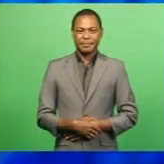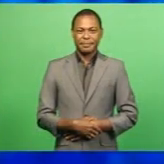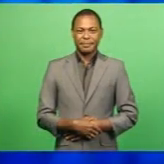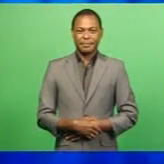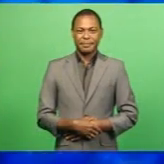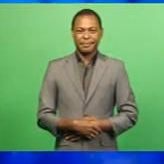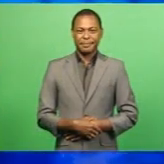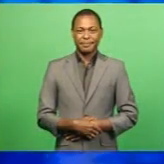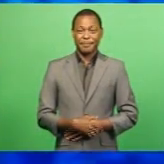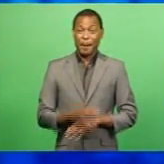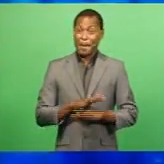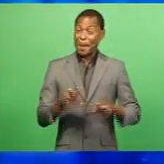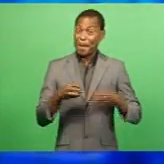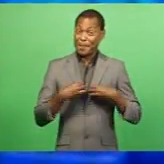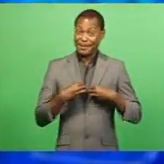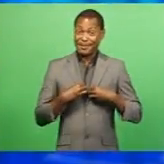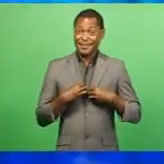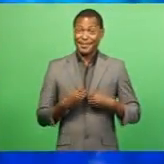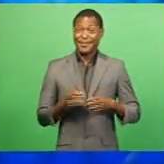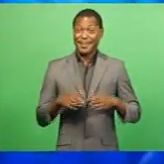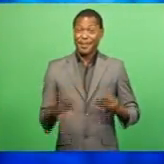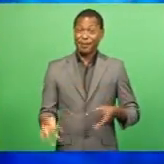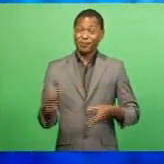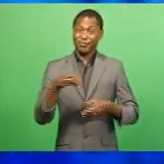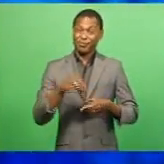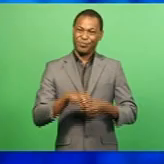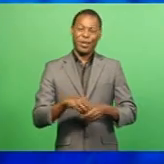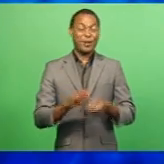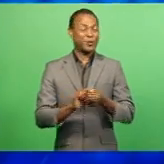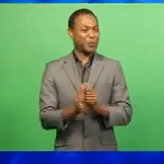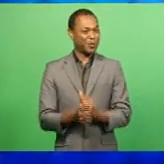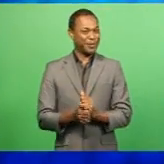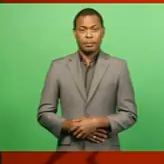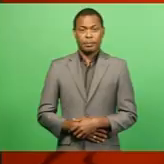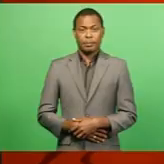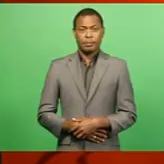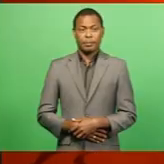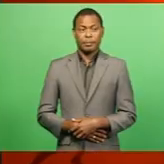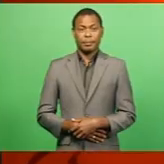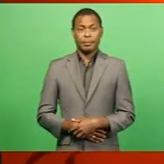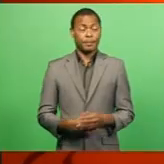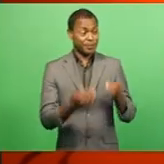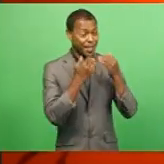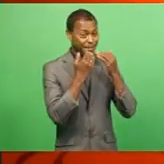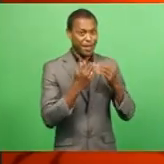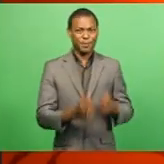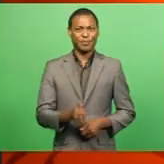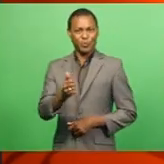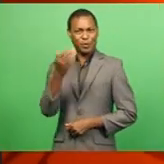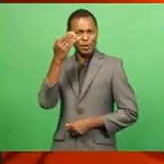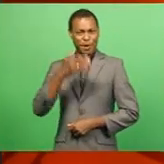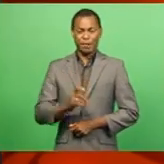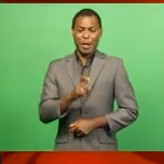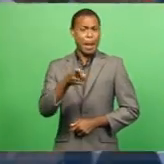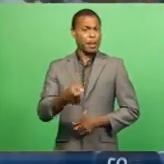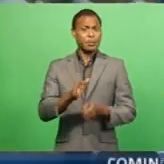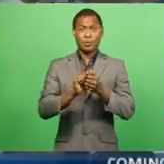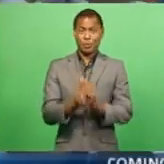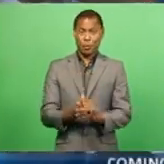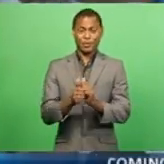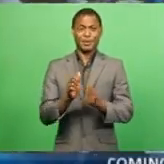And that's it from Business Tonight. We now join Tale with the latest in sports. Thank you, Whitney. Good evening. Ahead in